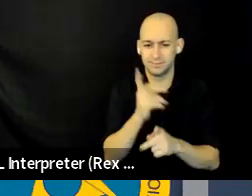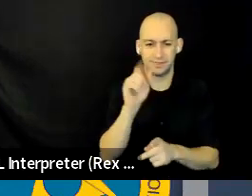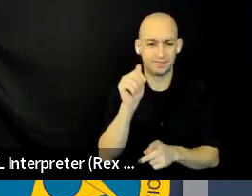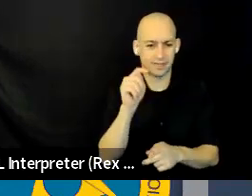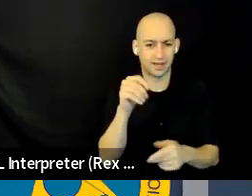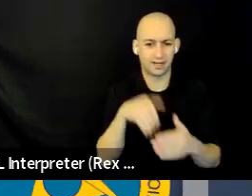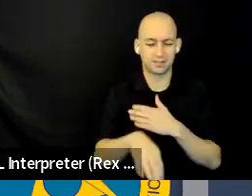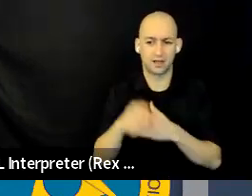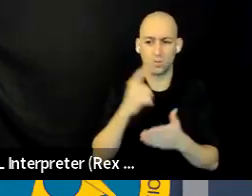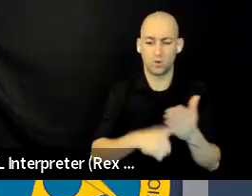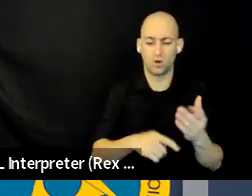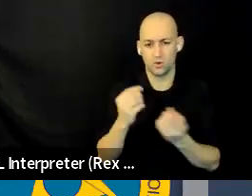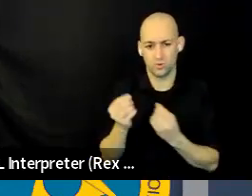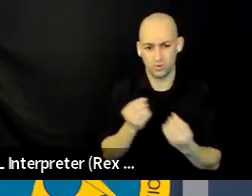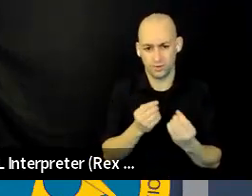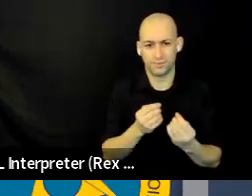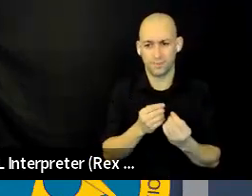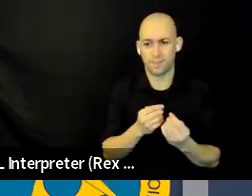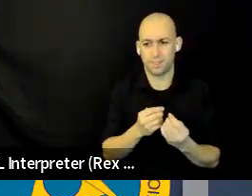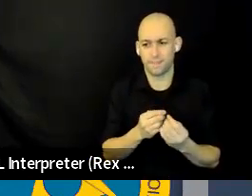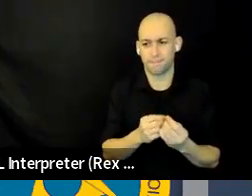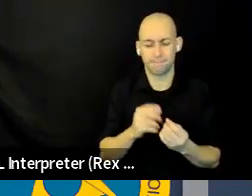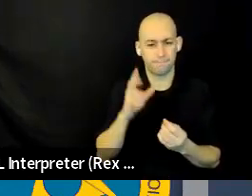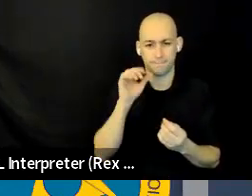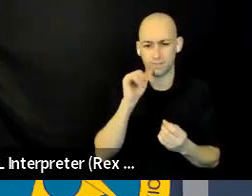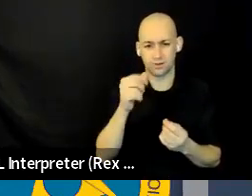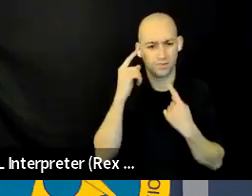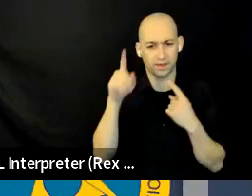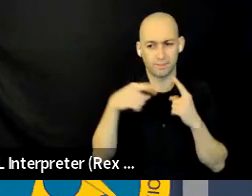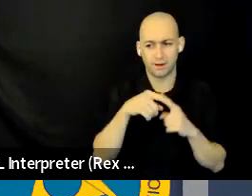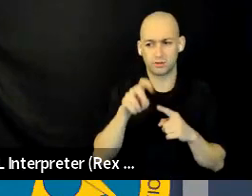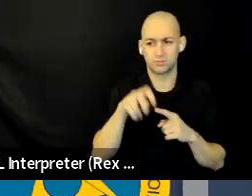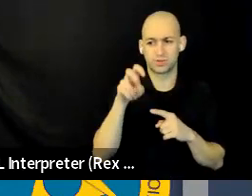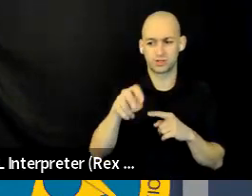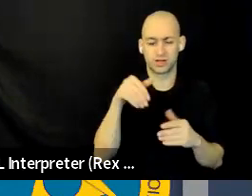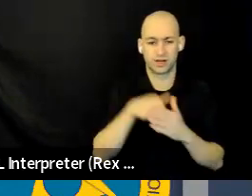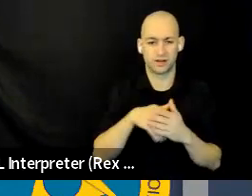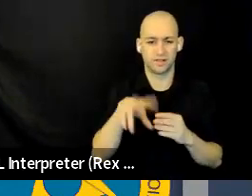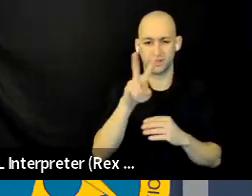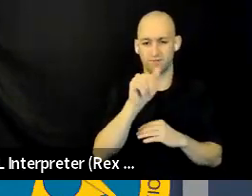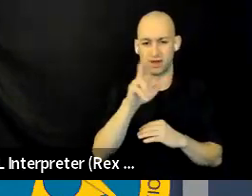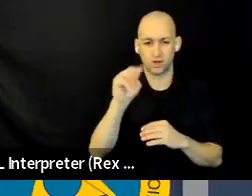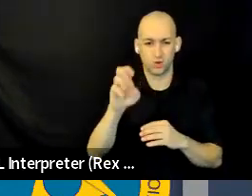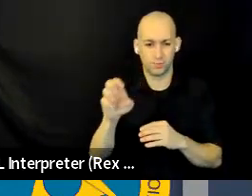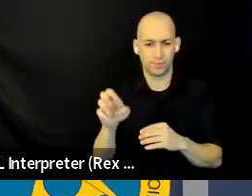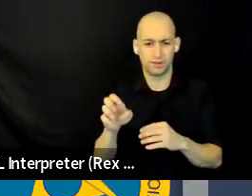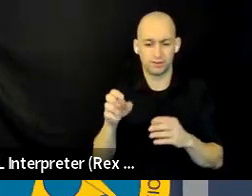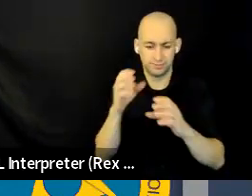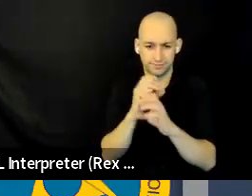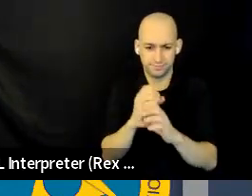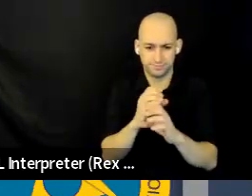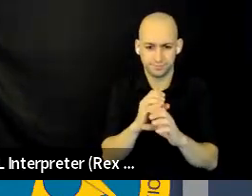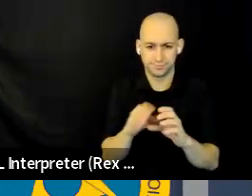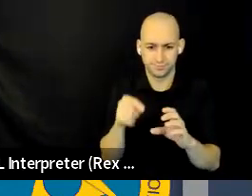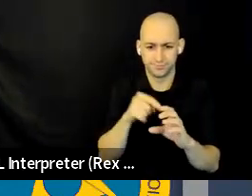doing, and that we don't think about transportation in a vacuum, that we're actually thinking about the ways in